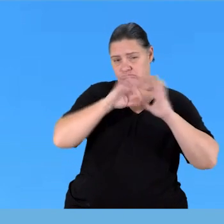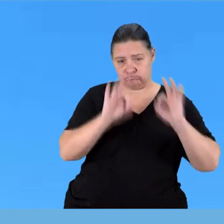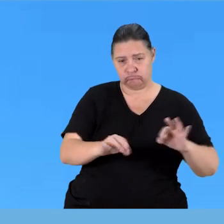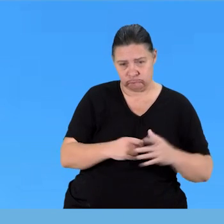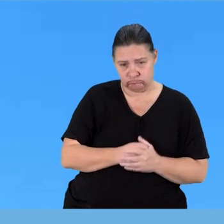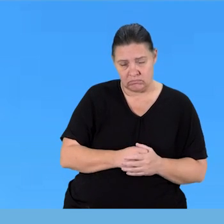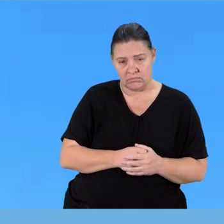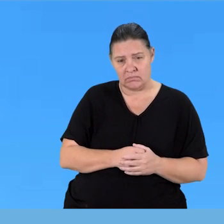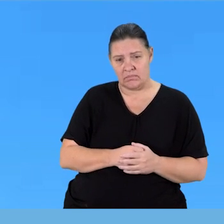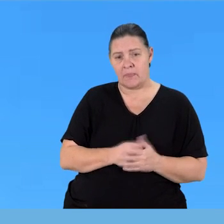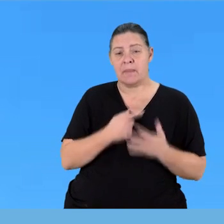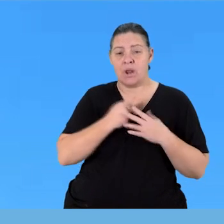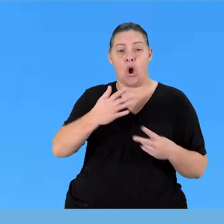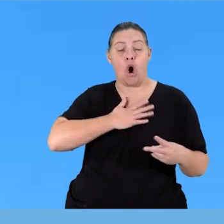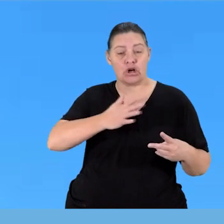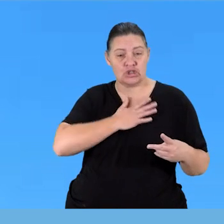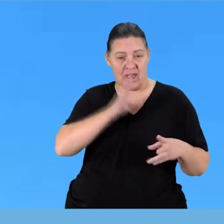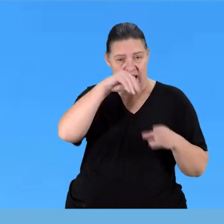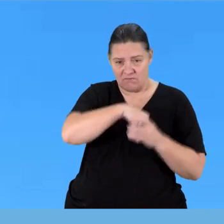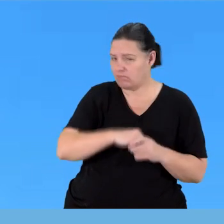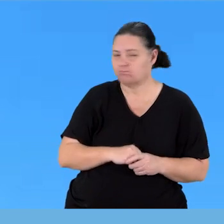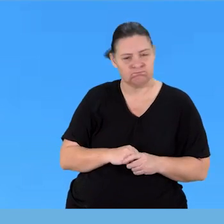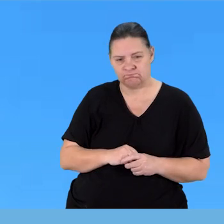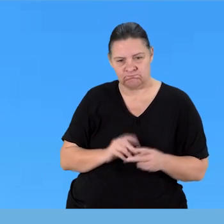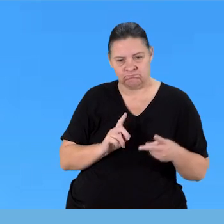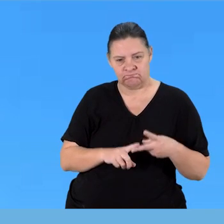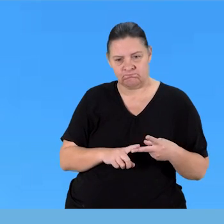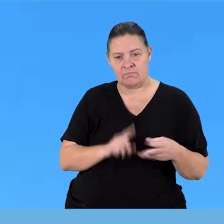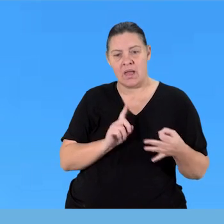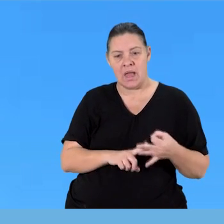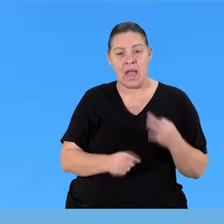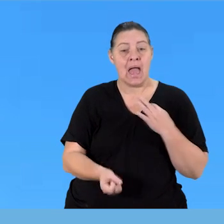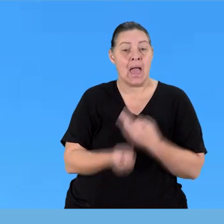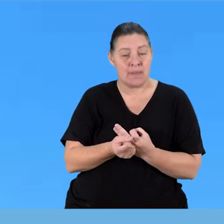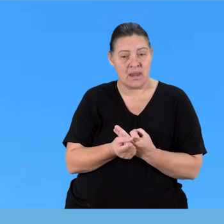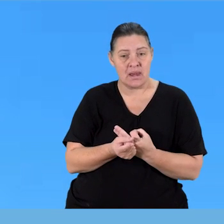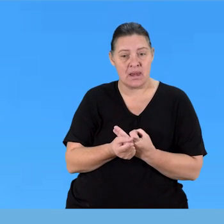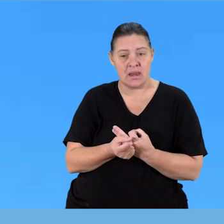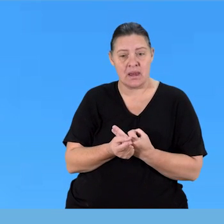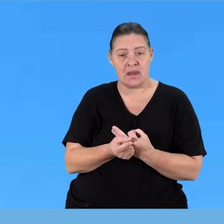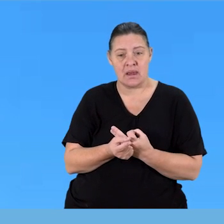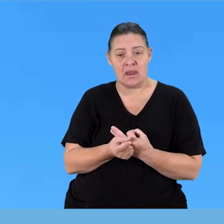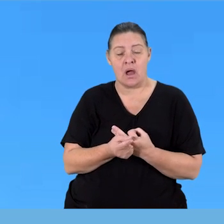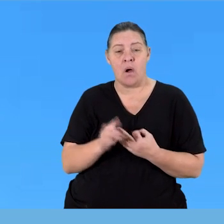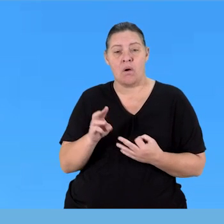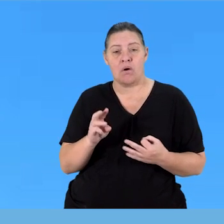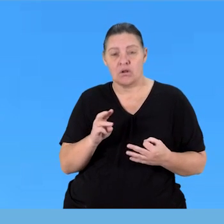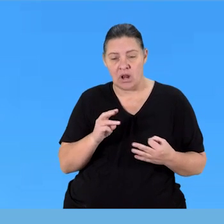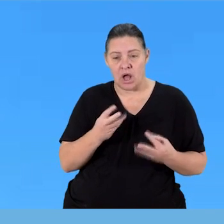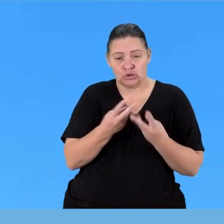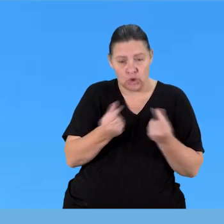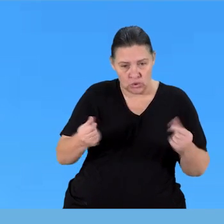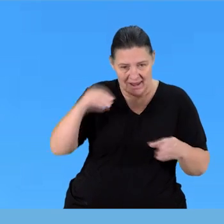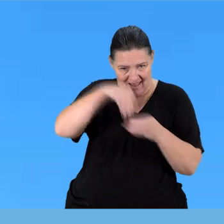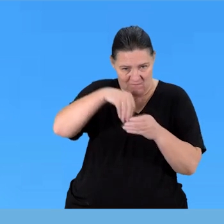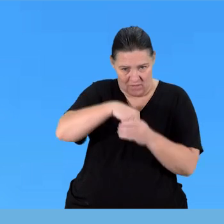temperature. There shouldn't be oxygen in that particular reaction, and it must be happening in an aqueous environment, meaning in